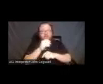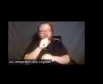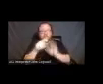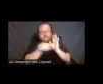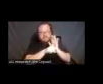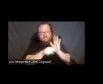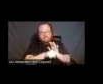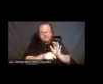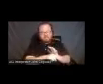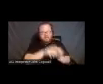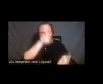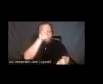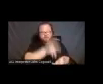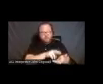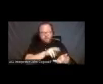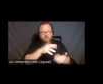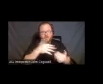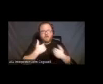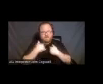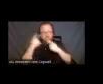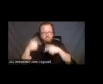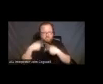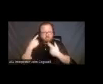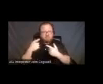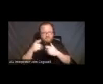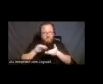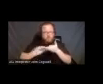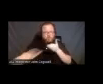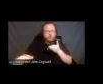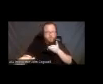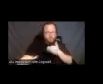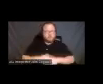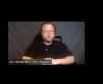reduction have been excluded.